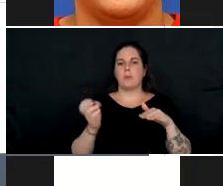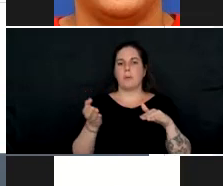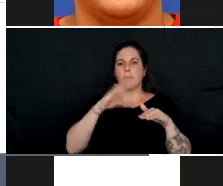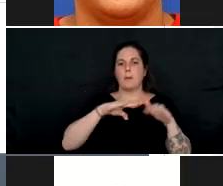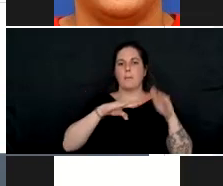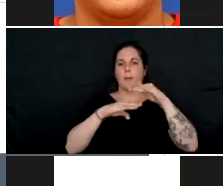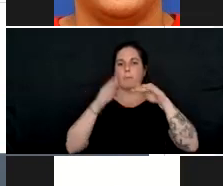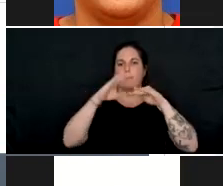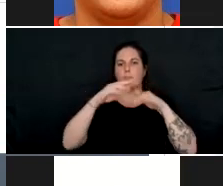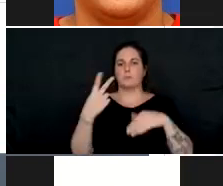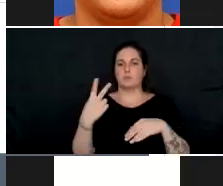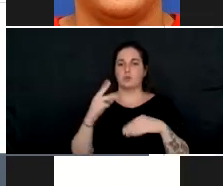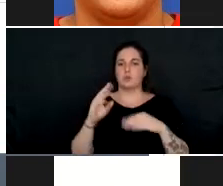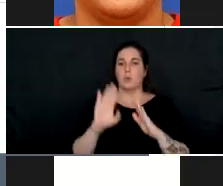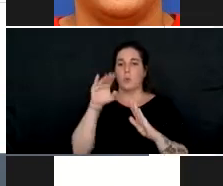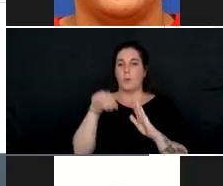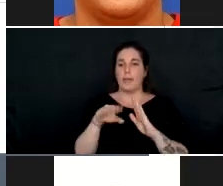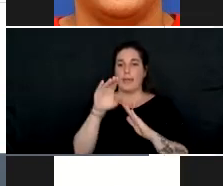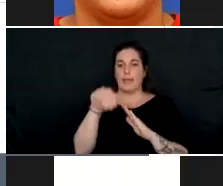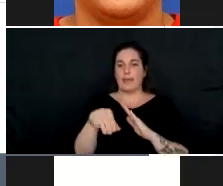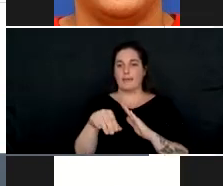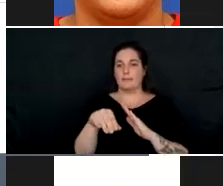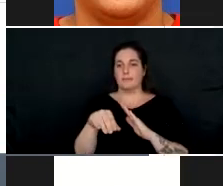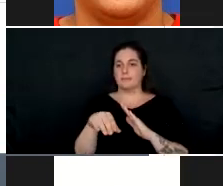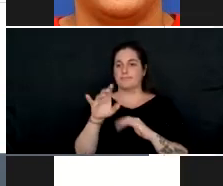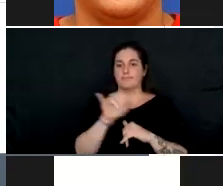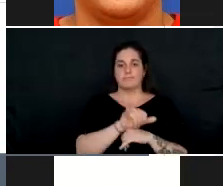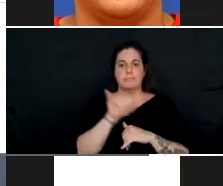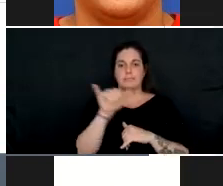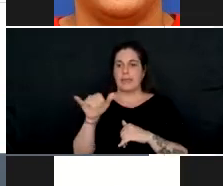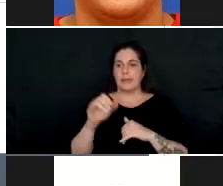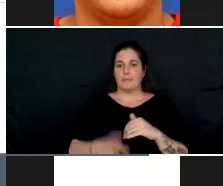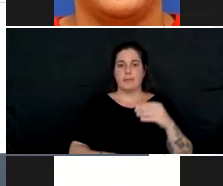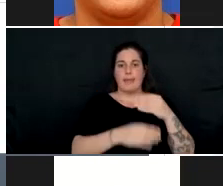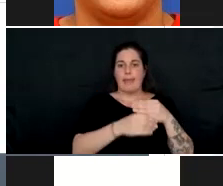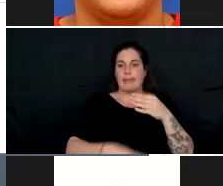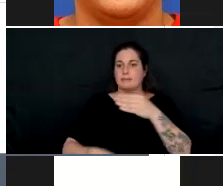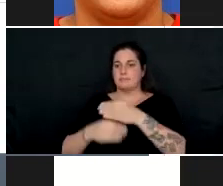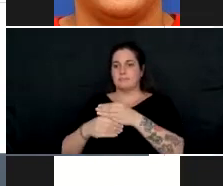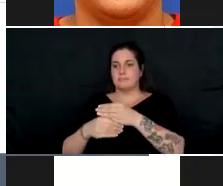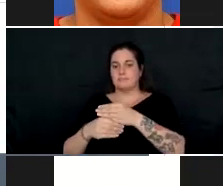imagine two waves that are totally identical adding together so that they